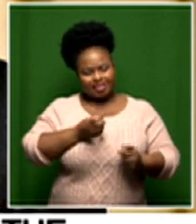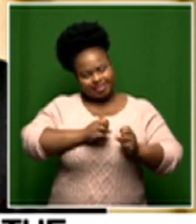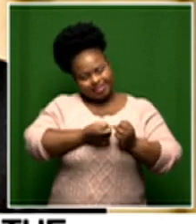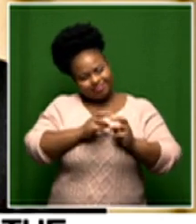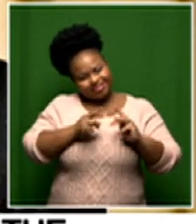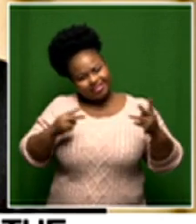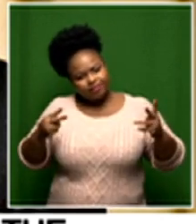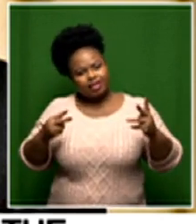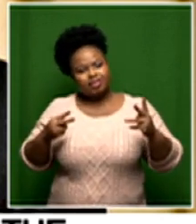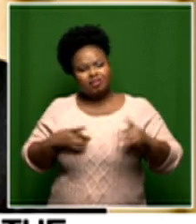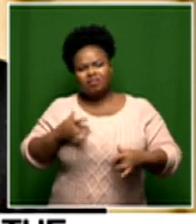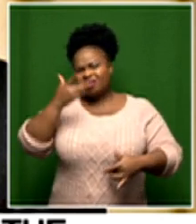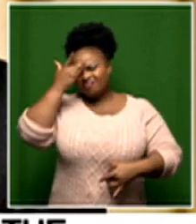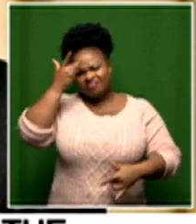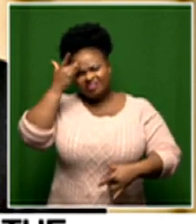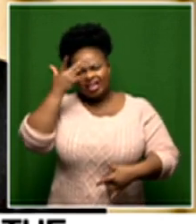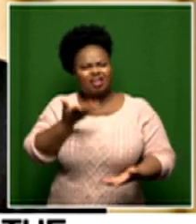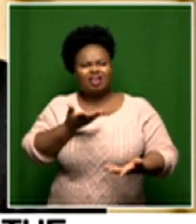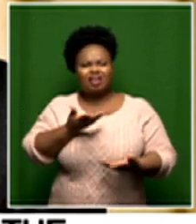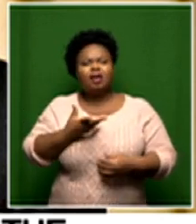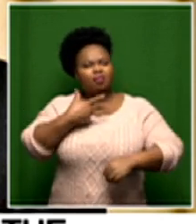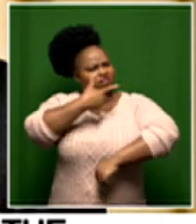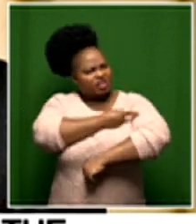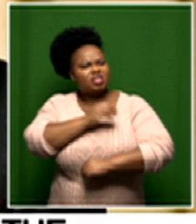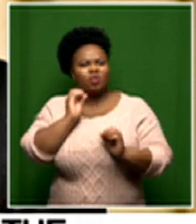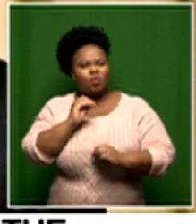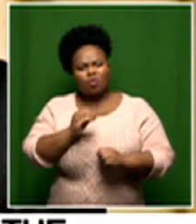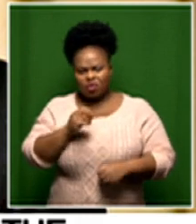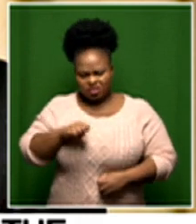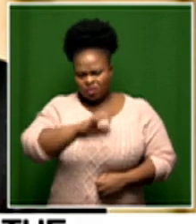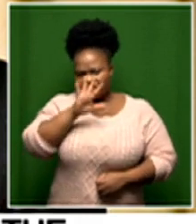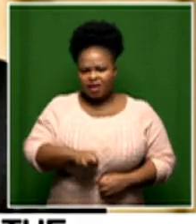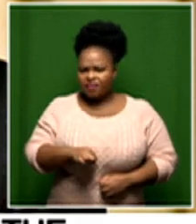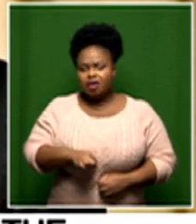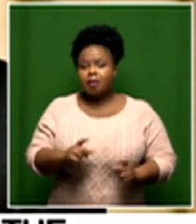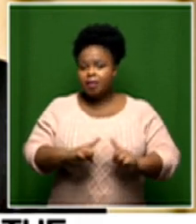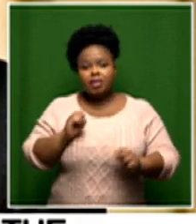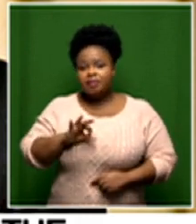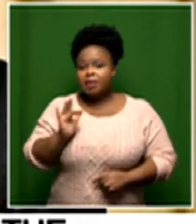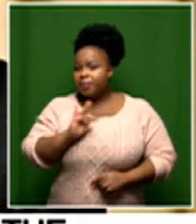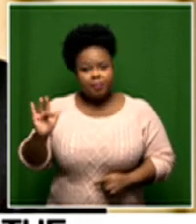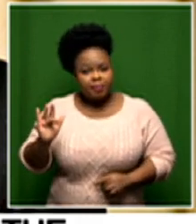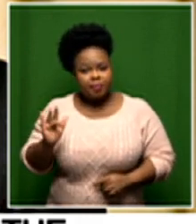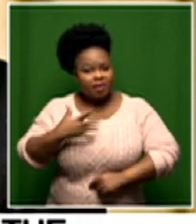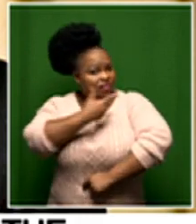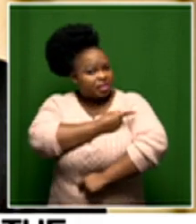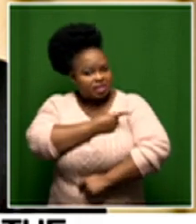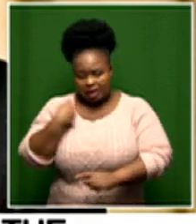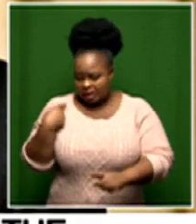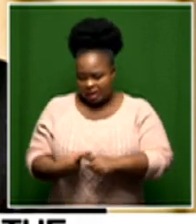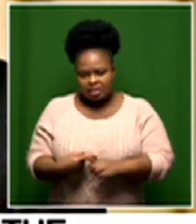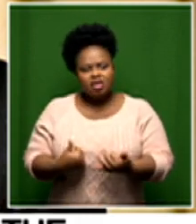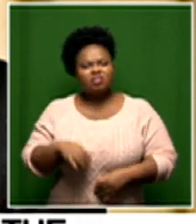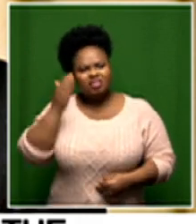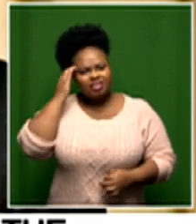vaccination for many diseases. And if we hadn't, we would actually be having a huge burden of diseases. The issue